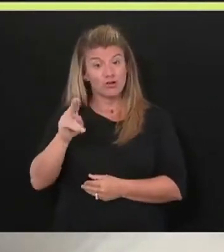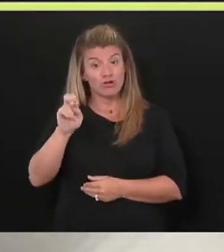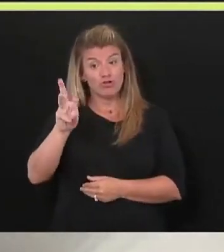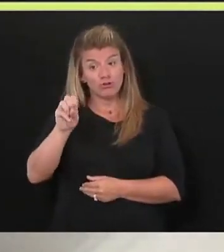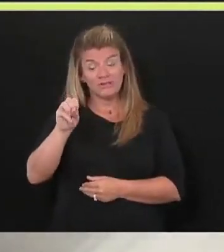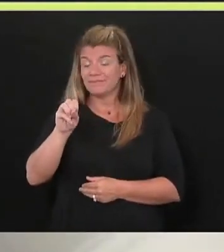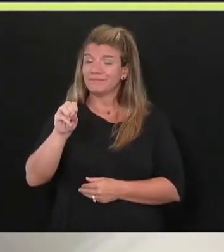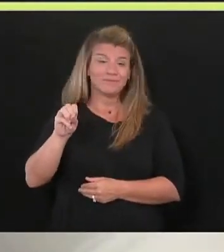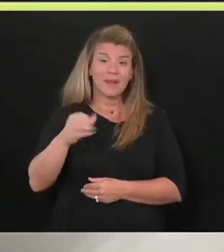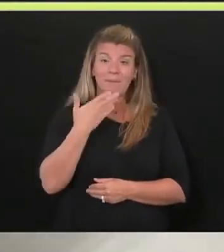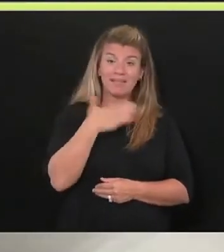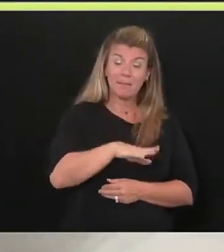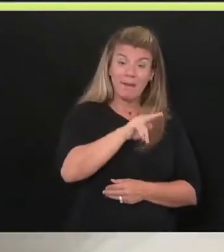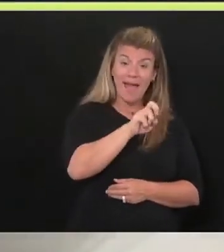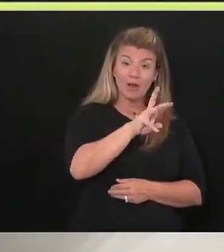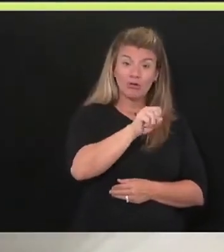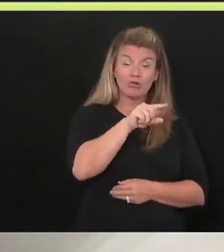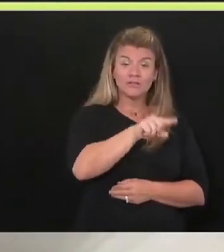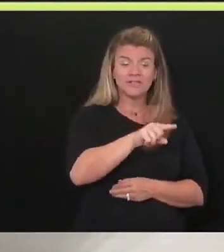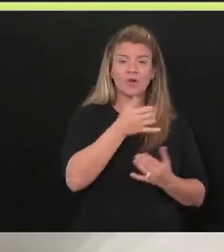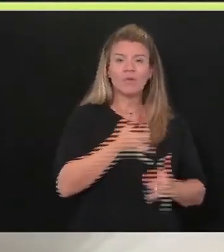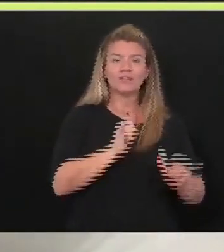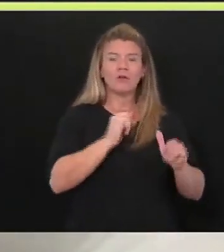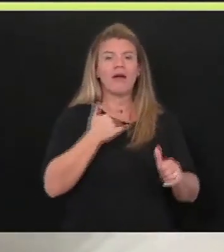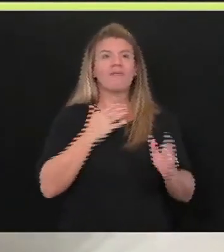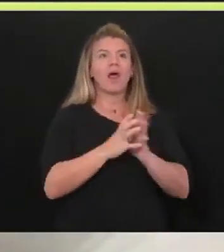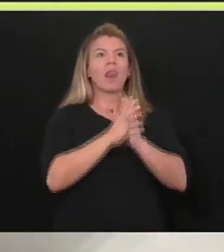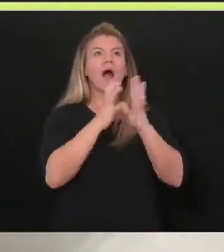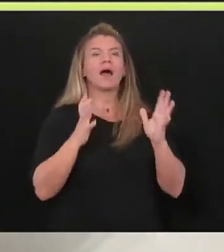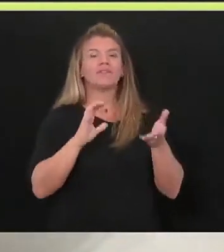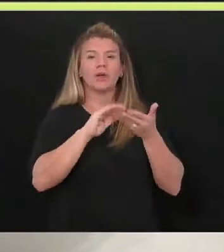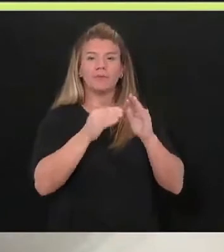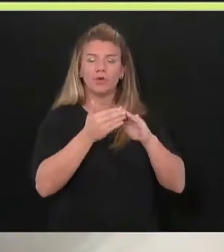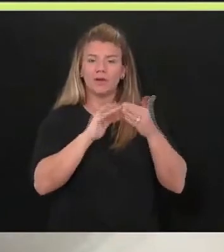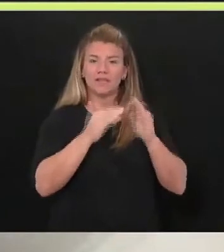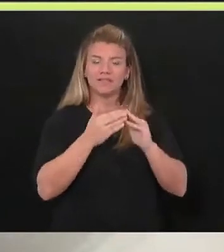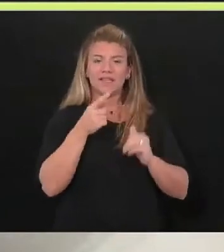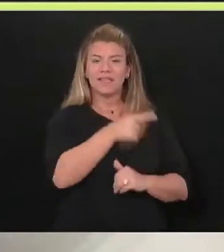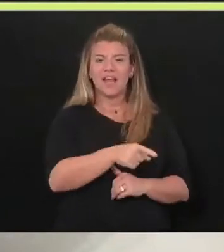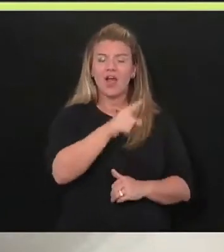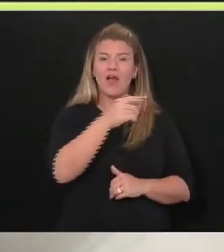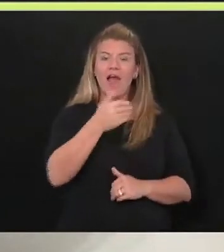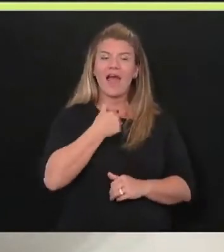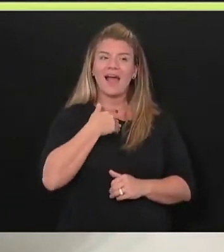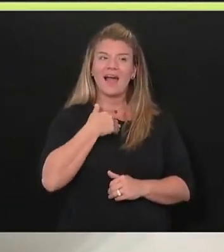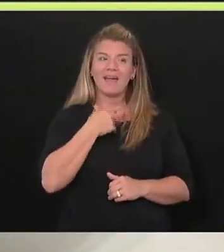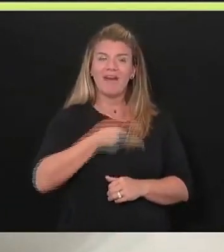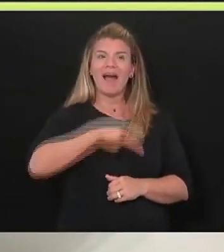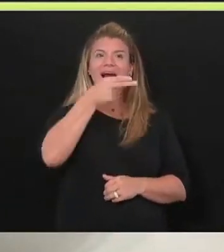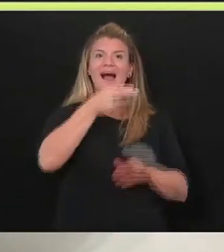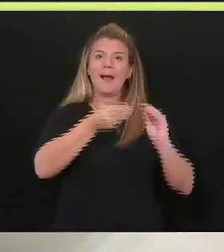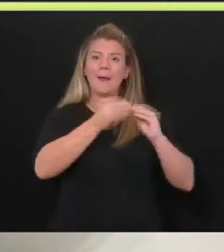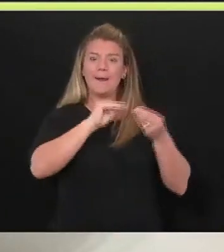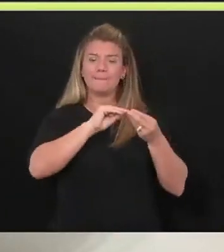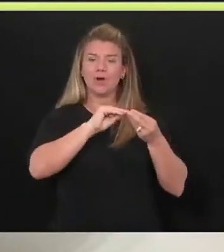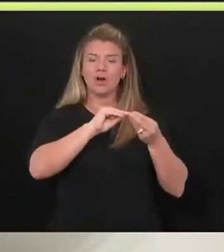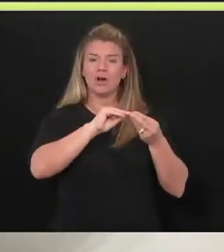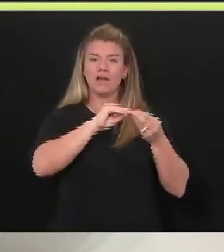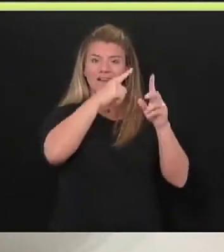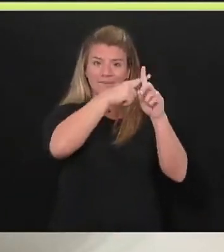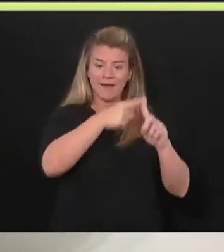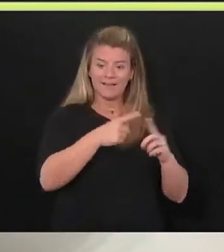we still have a lot of communities with a high amount of COVID